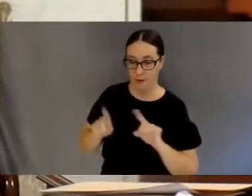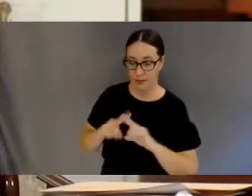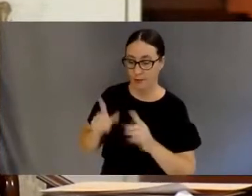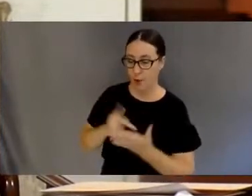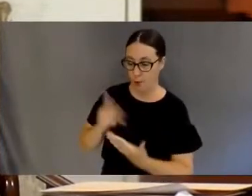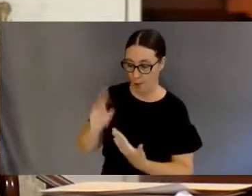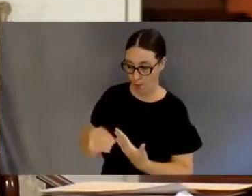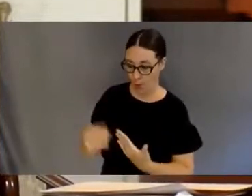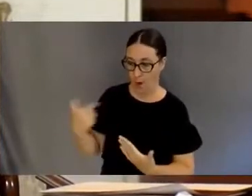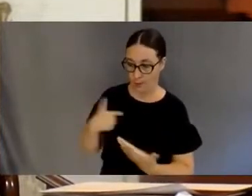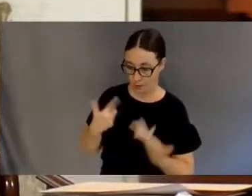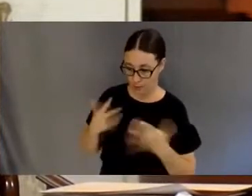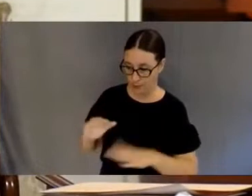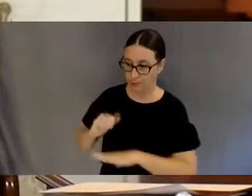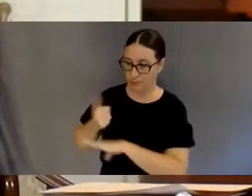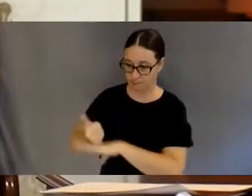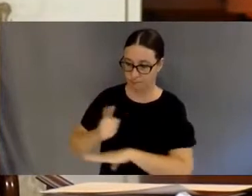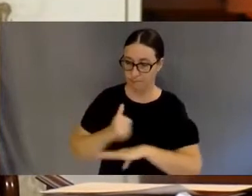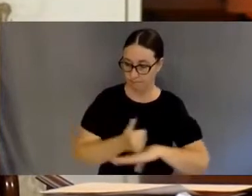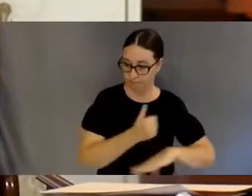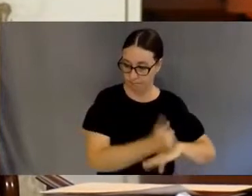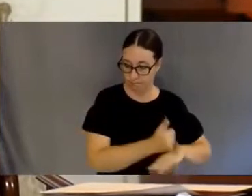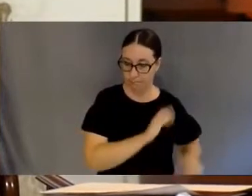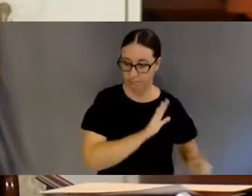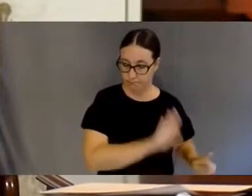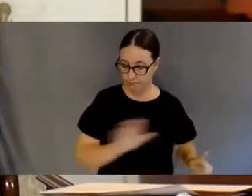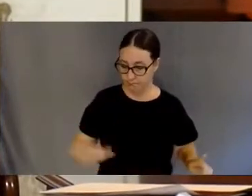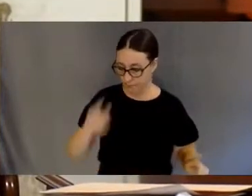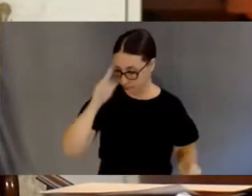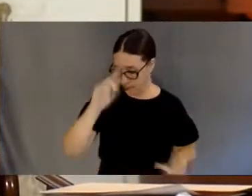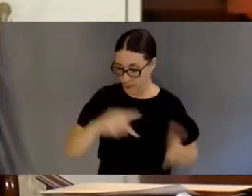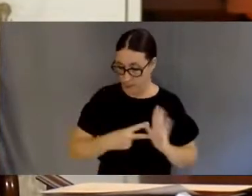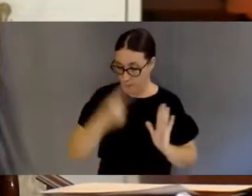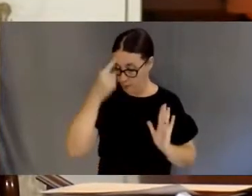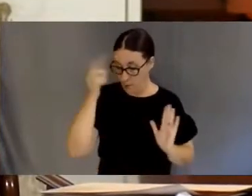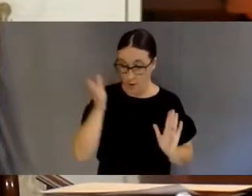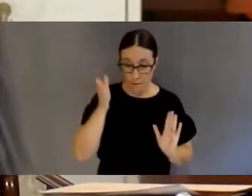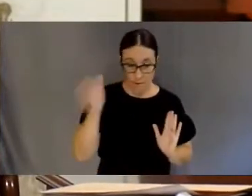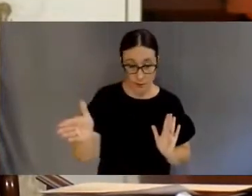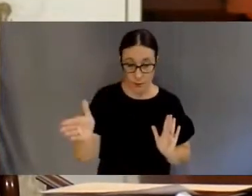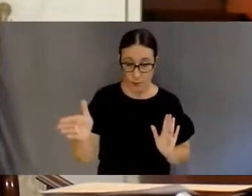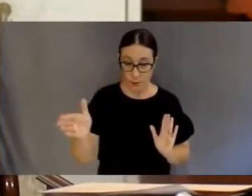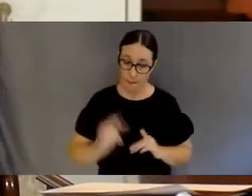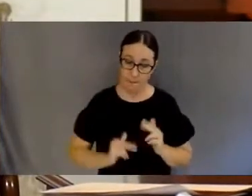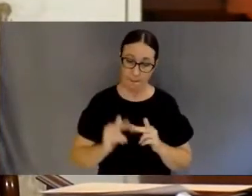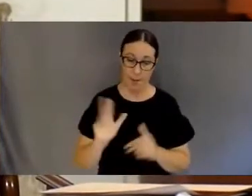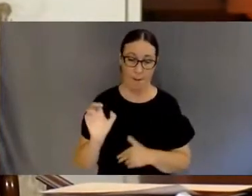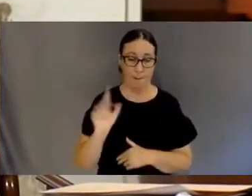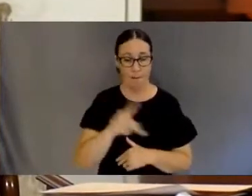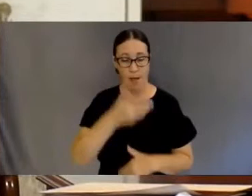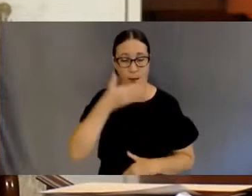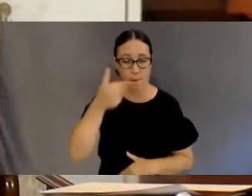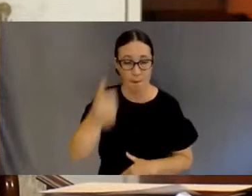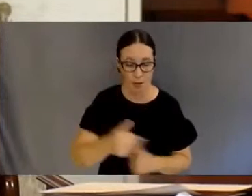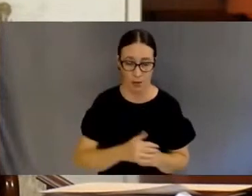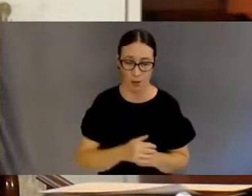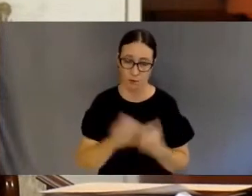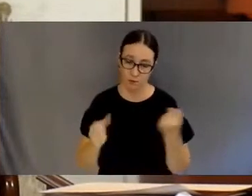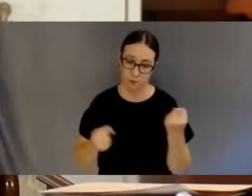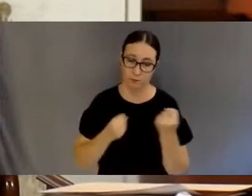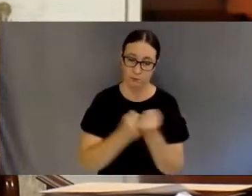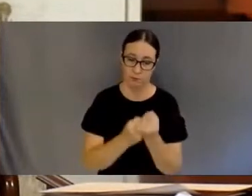we have in place that are intended in the future to build back better, to promote racial